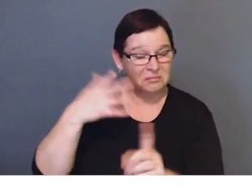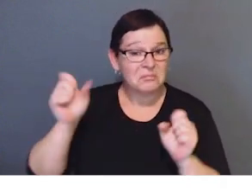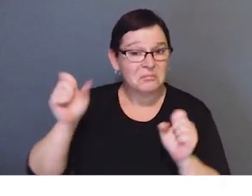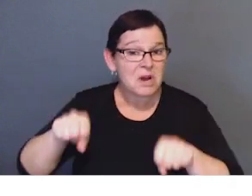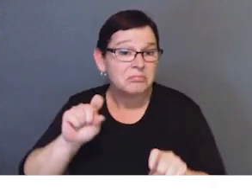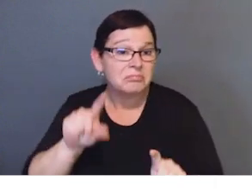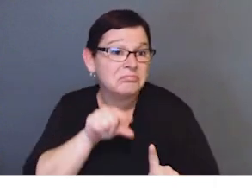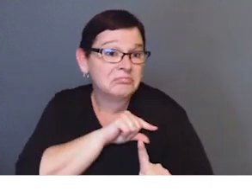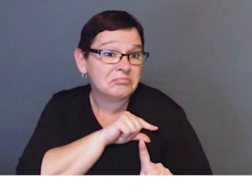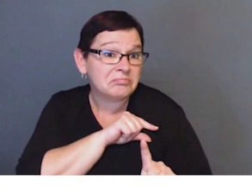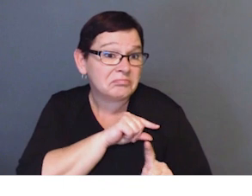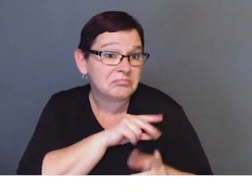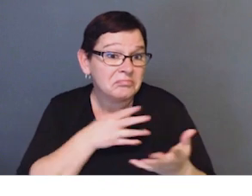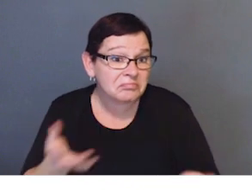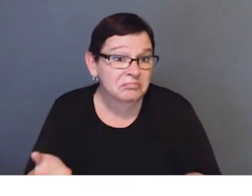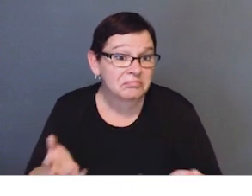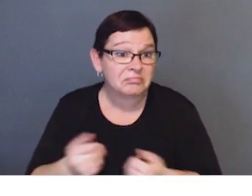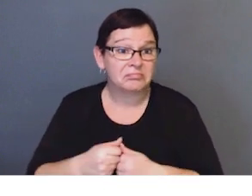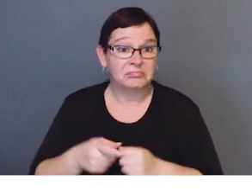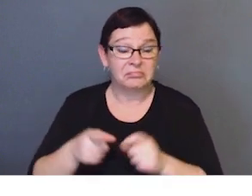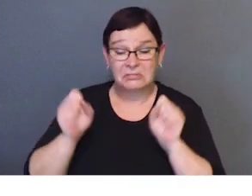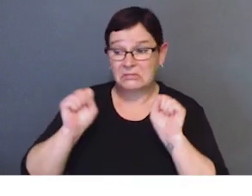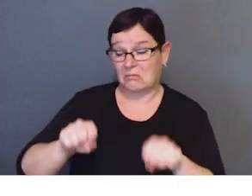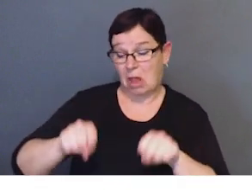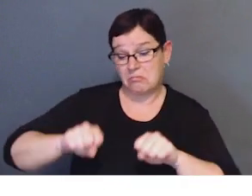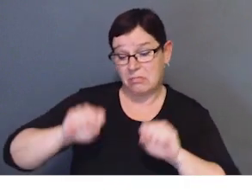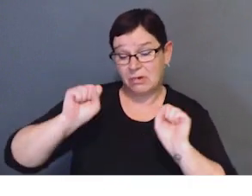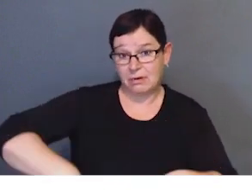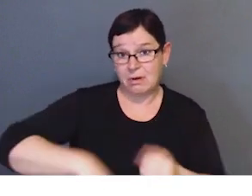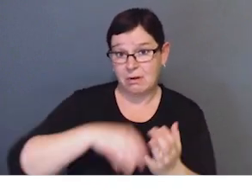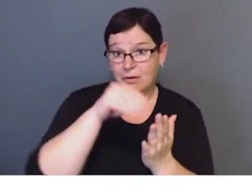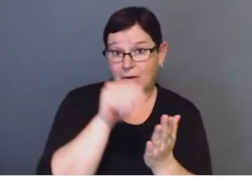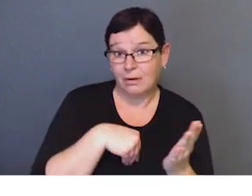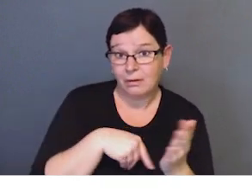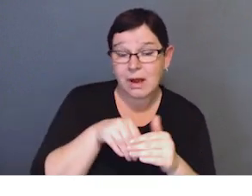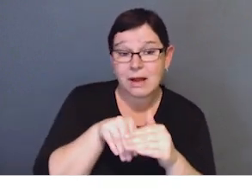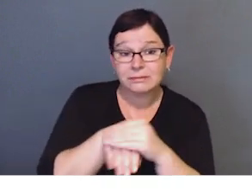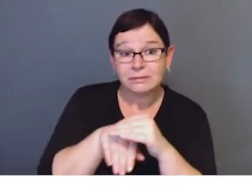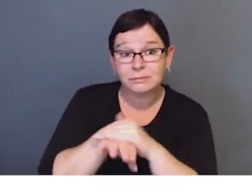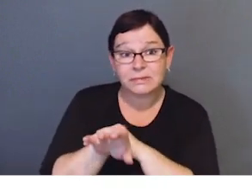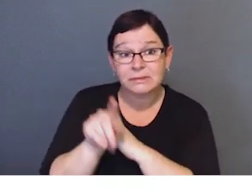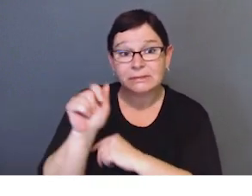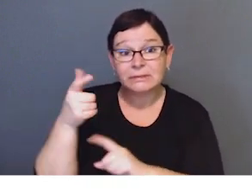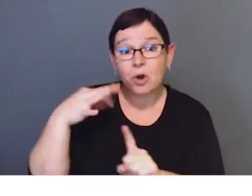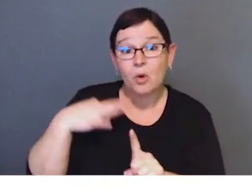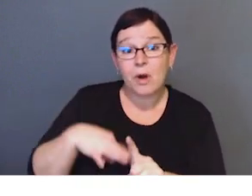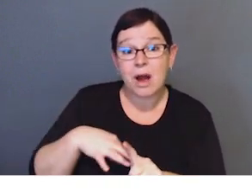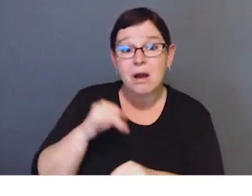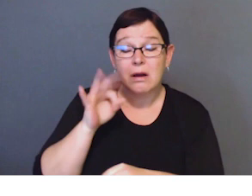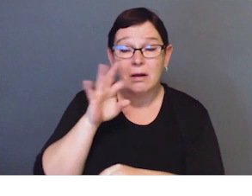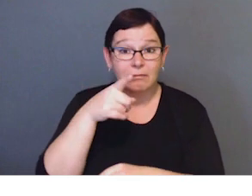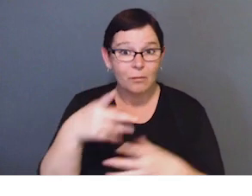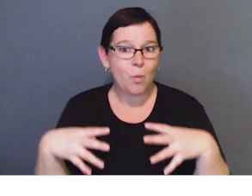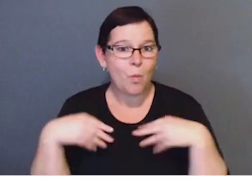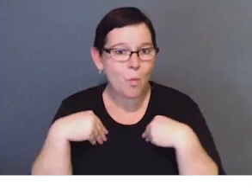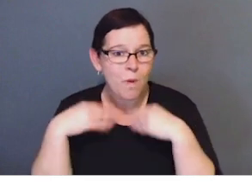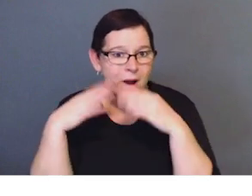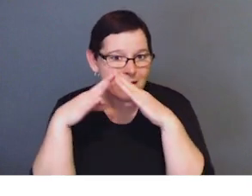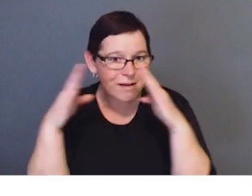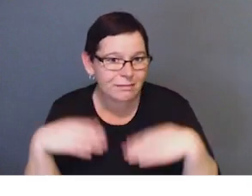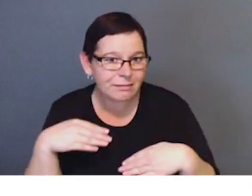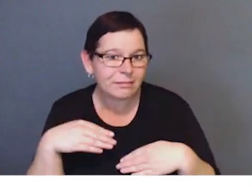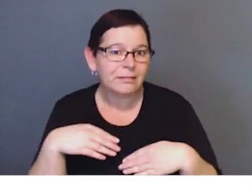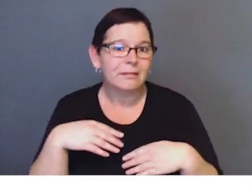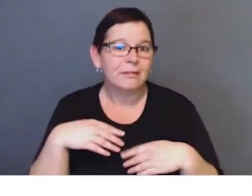to claim the Home Accessibility Tax Credit if you owned a home in Canada and you paid for eligible renovations